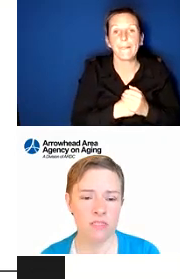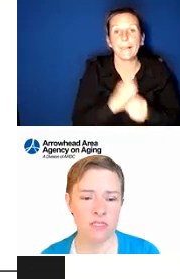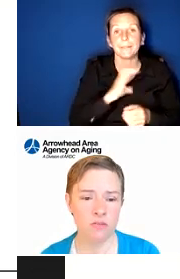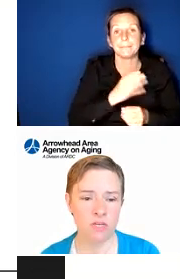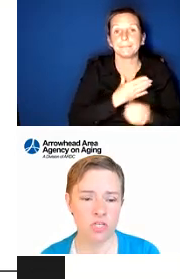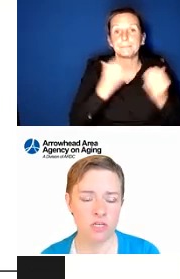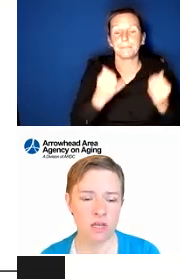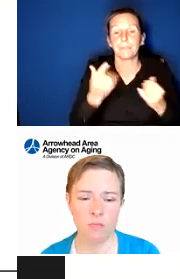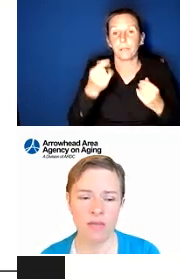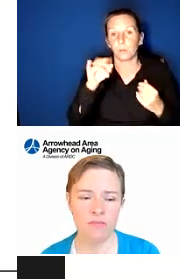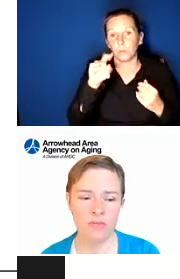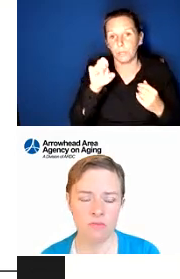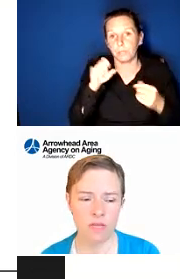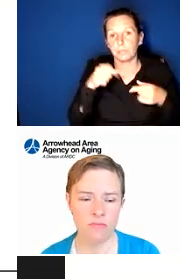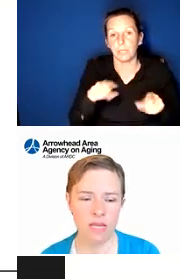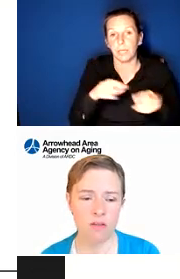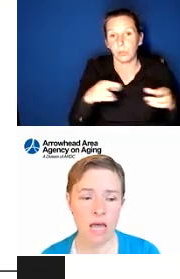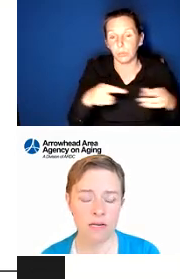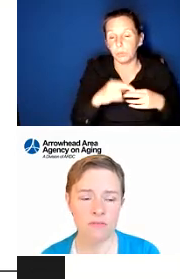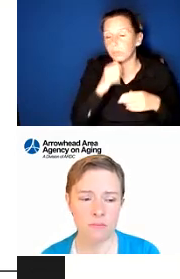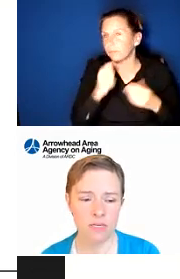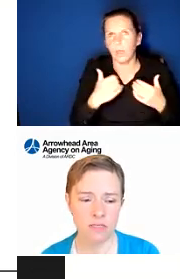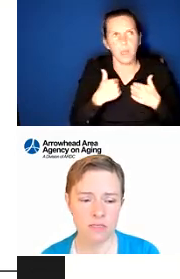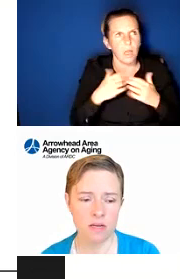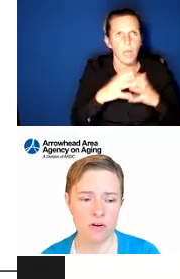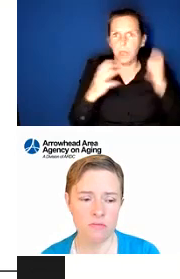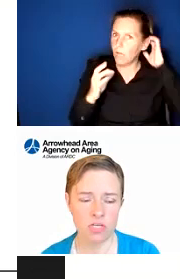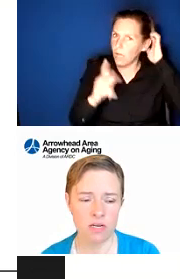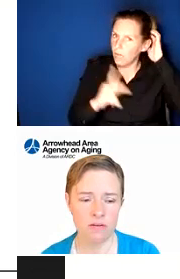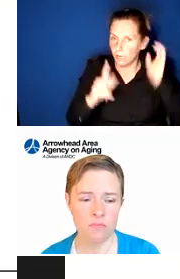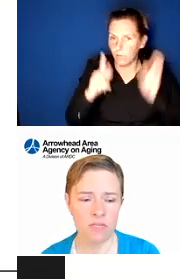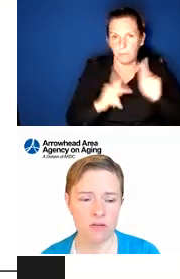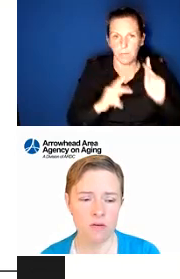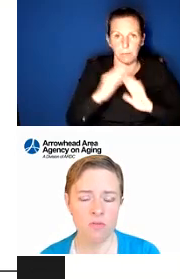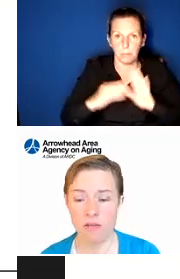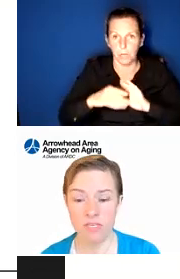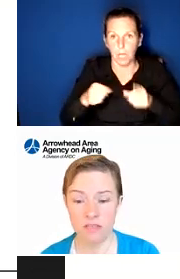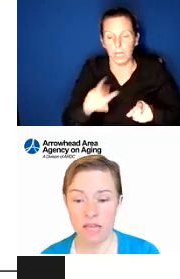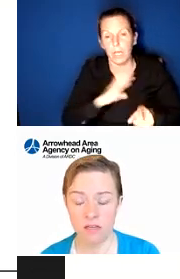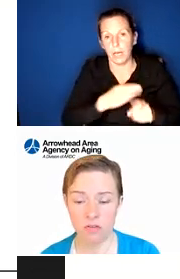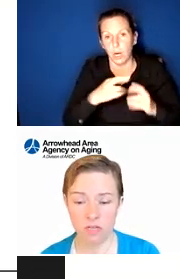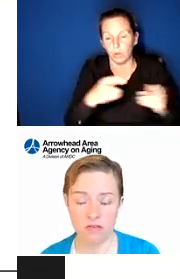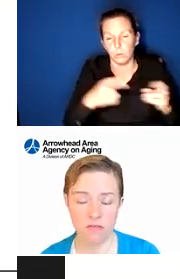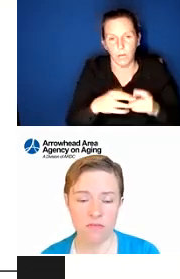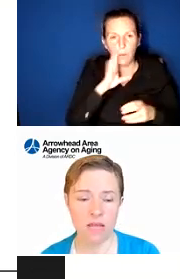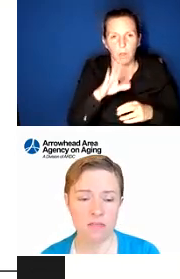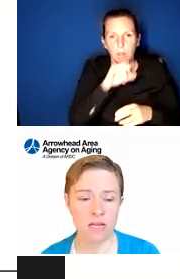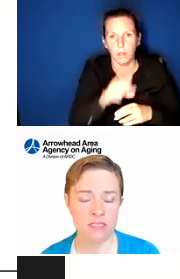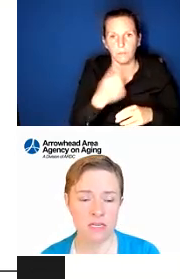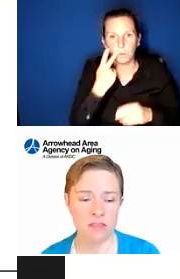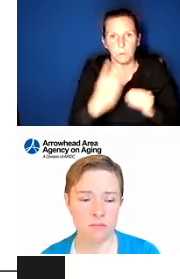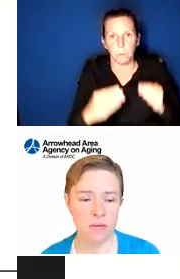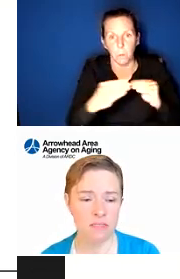current grantee in the region. We haven't had a lot of applicants out of our region, and I really would love to see that increase. So if you've got